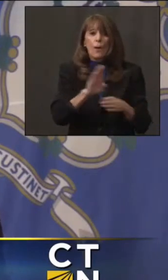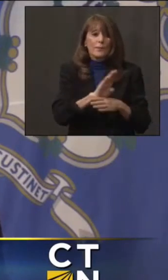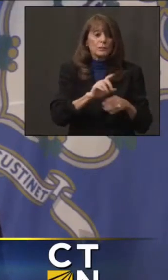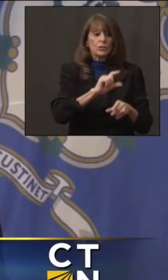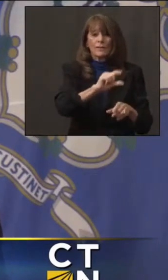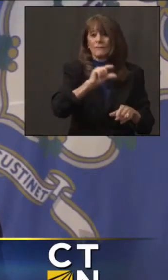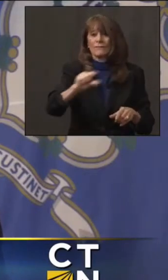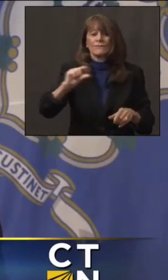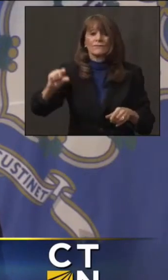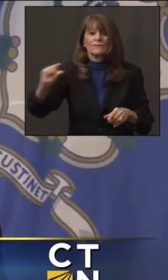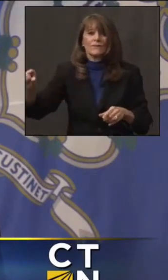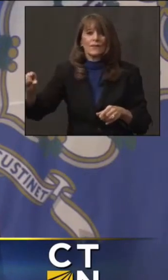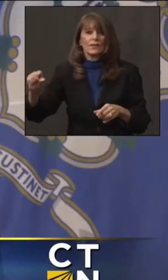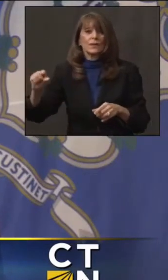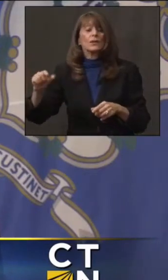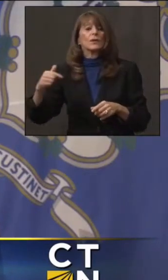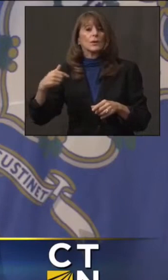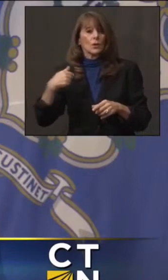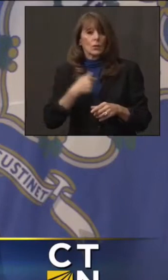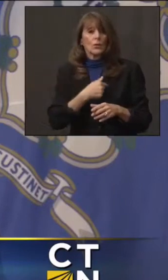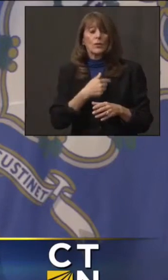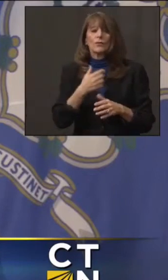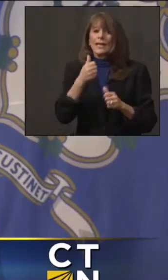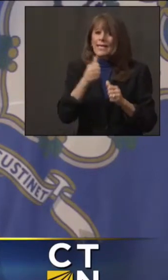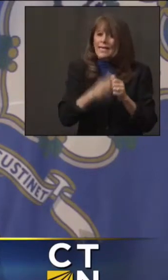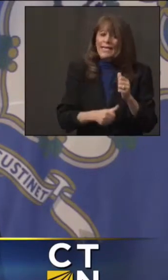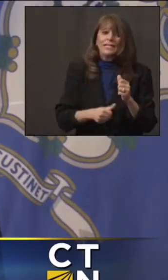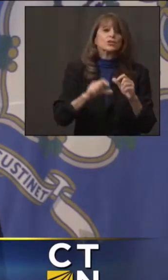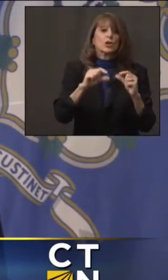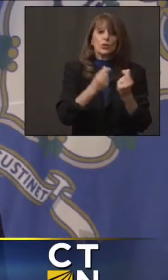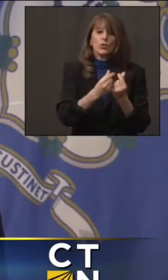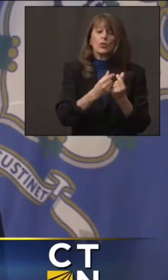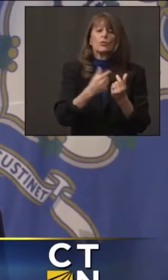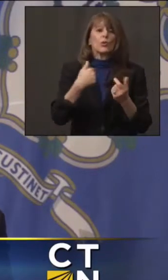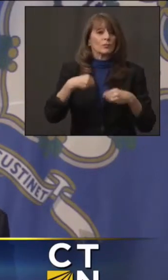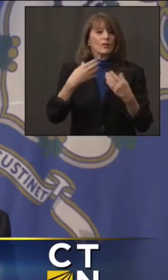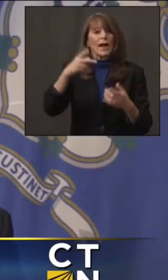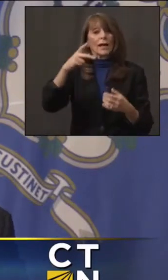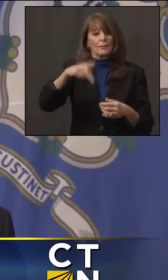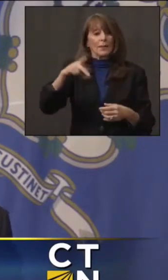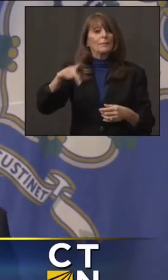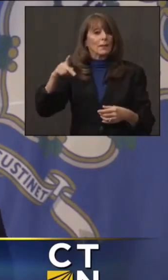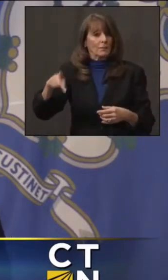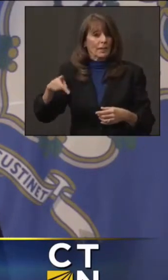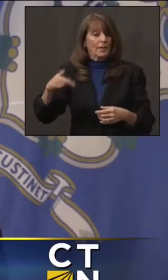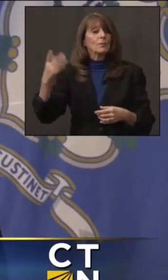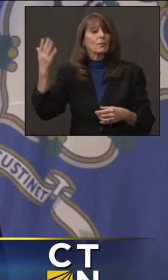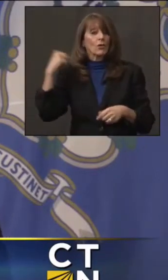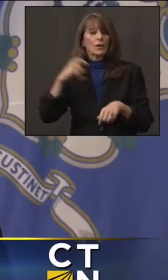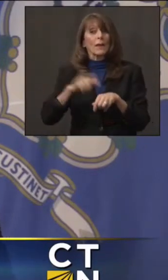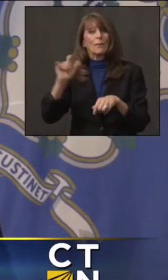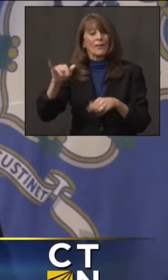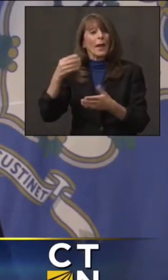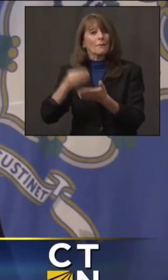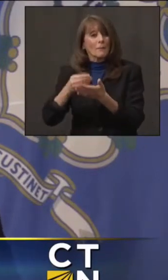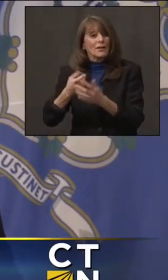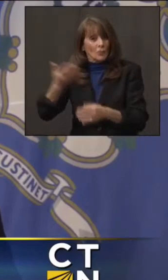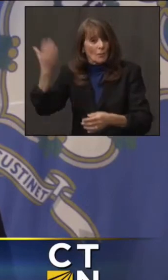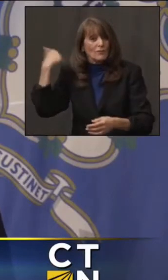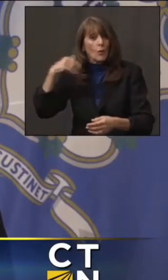We are one of the greatest recipients per capita in terms of the PPP in the last round, and that has run out. We can.